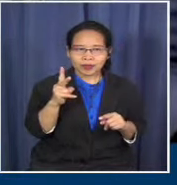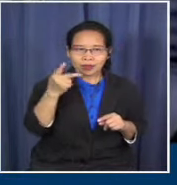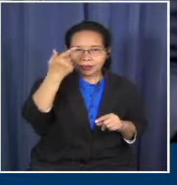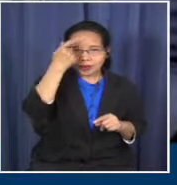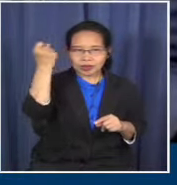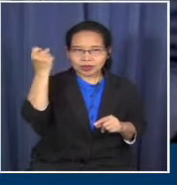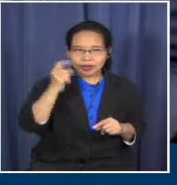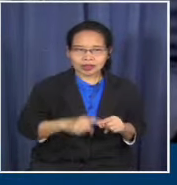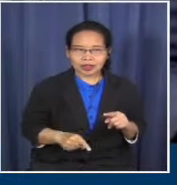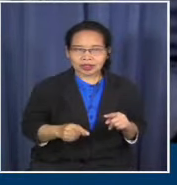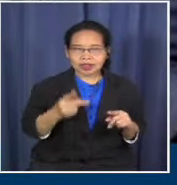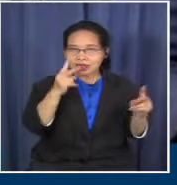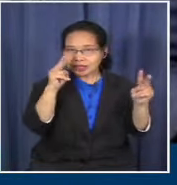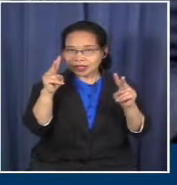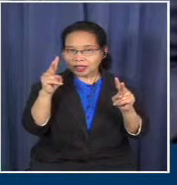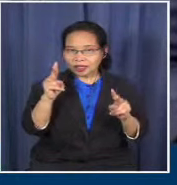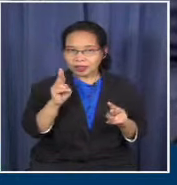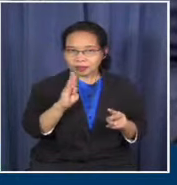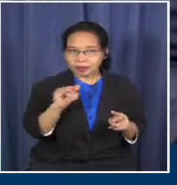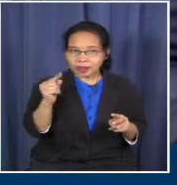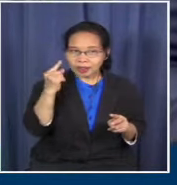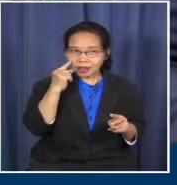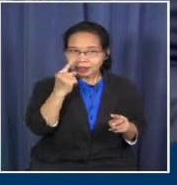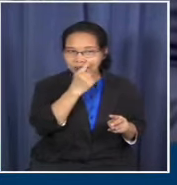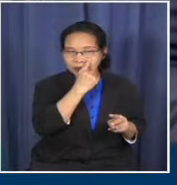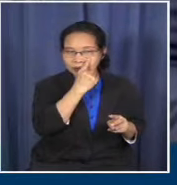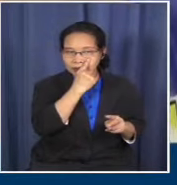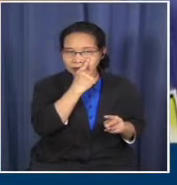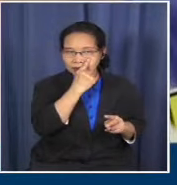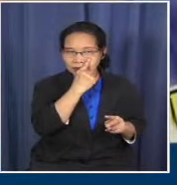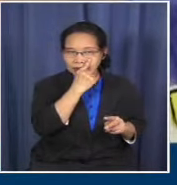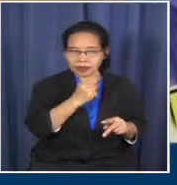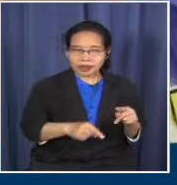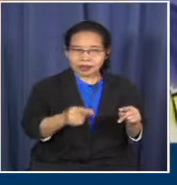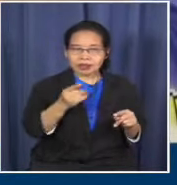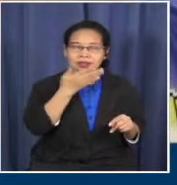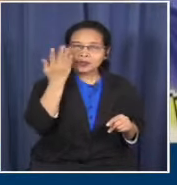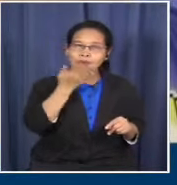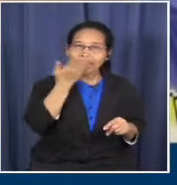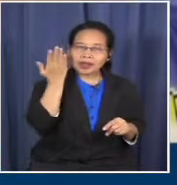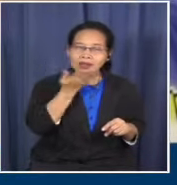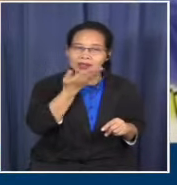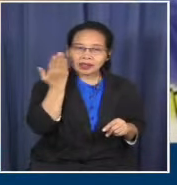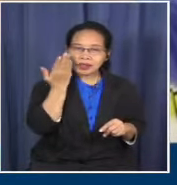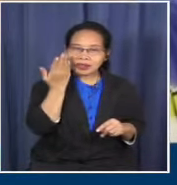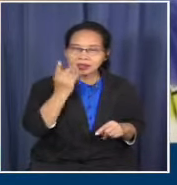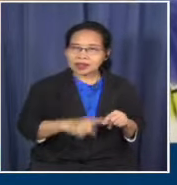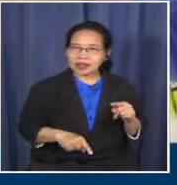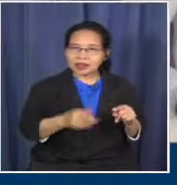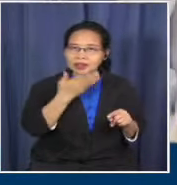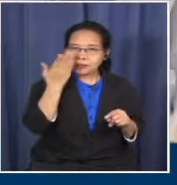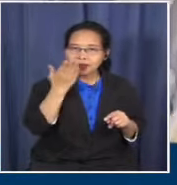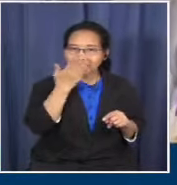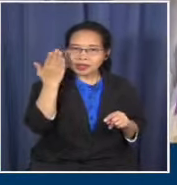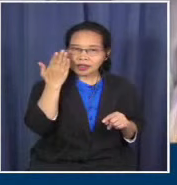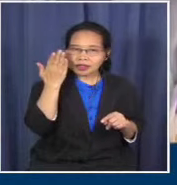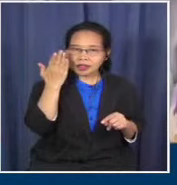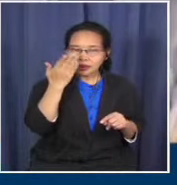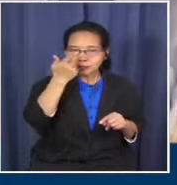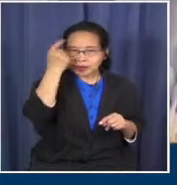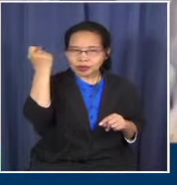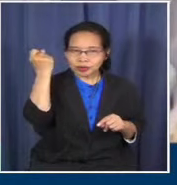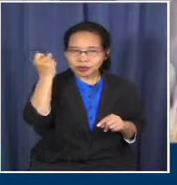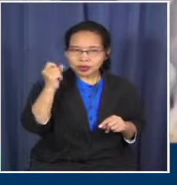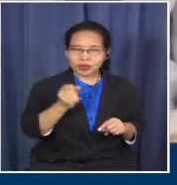Can be considered invisible, but because it cannot be seen by the eyes. Smell it because it